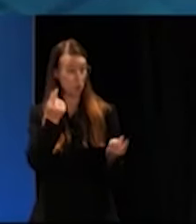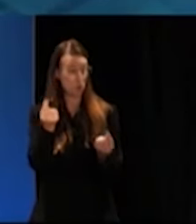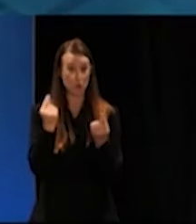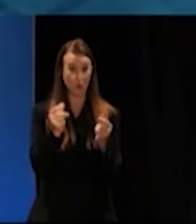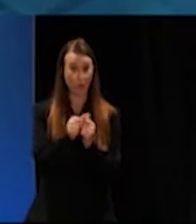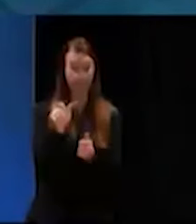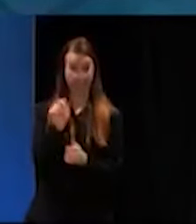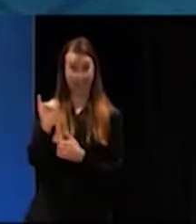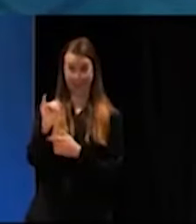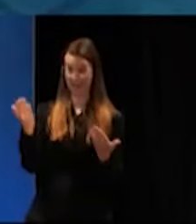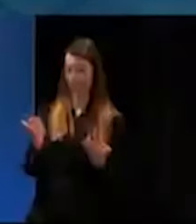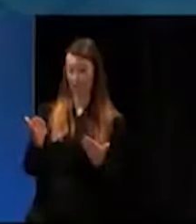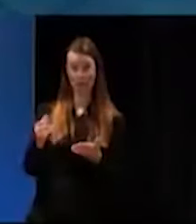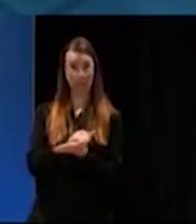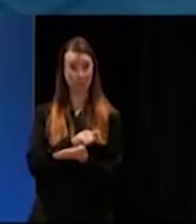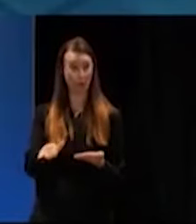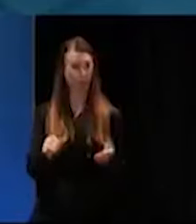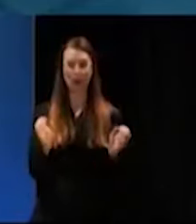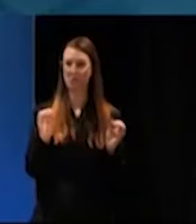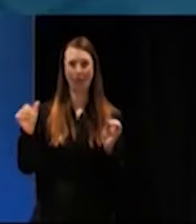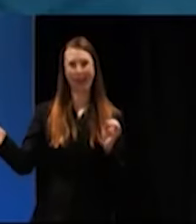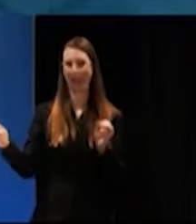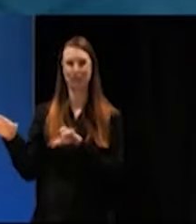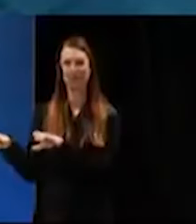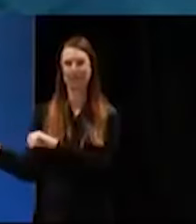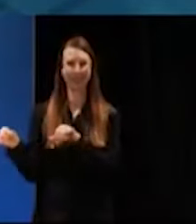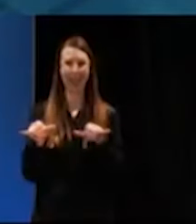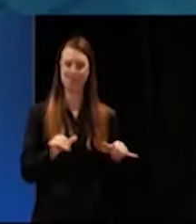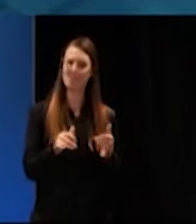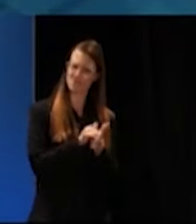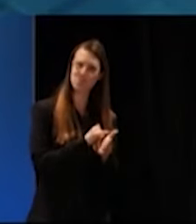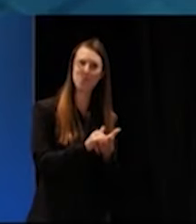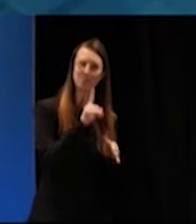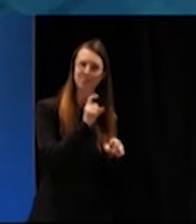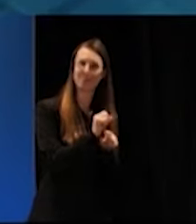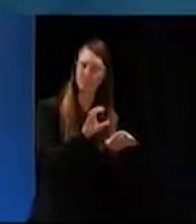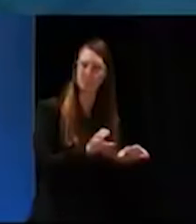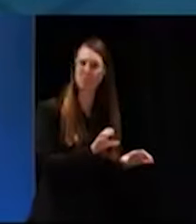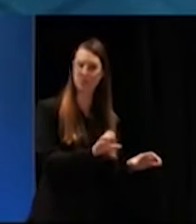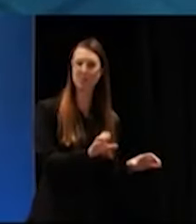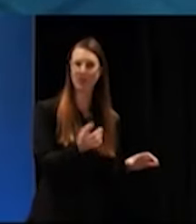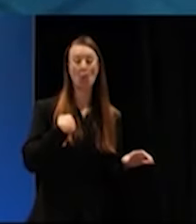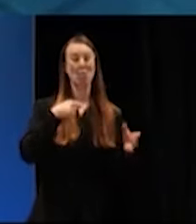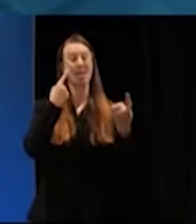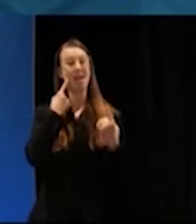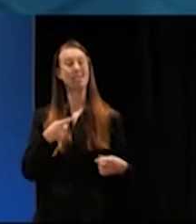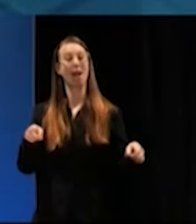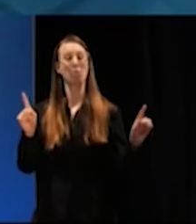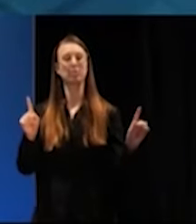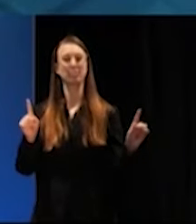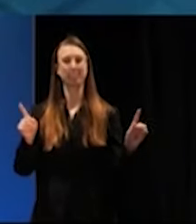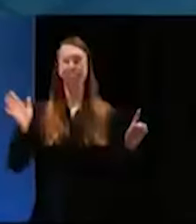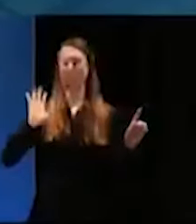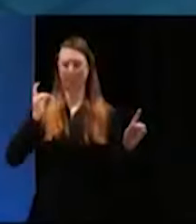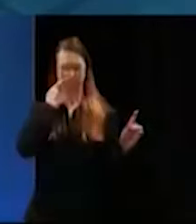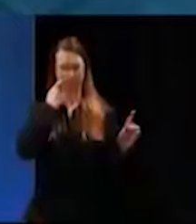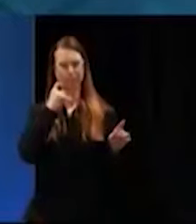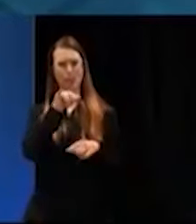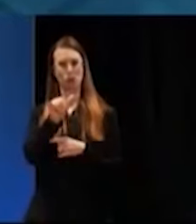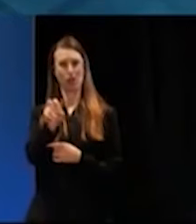York? Nobody else is doing it. Nobody else is doing it. We announced it in our State of the State just in January.